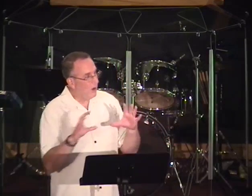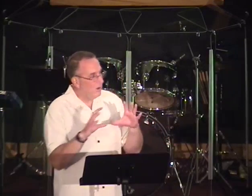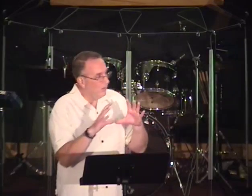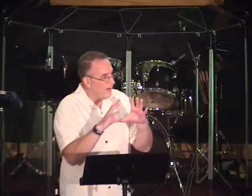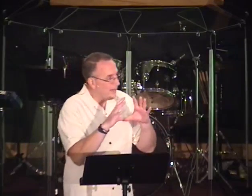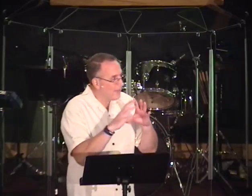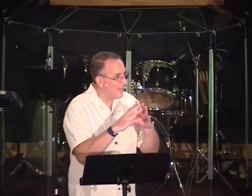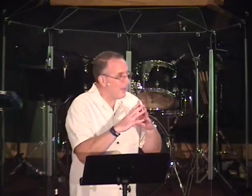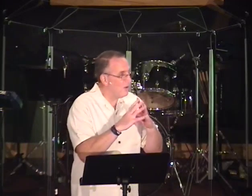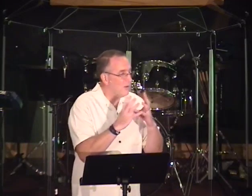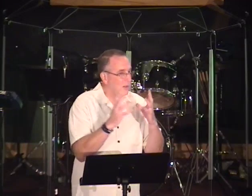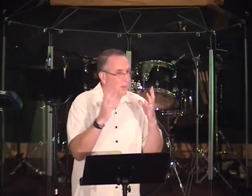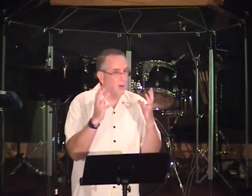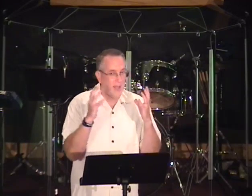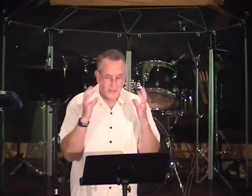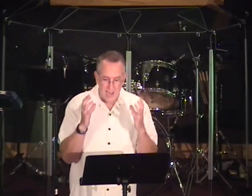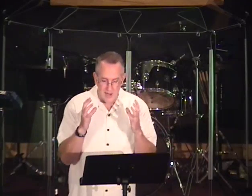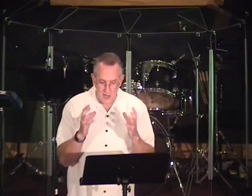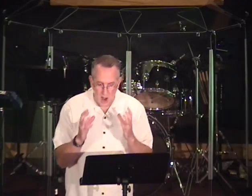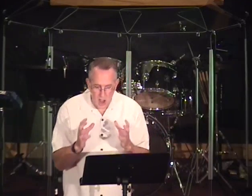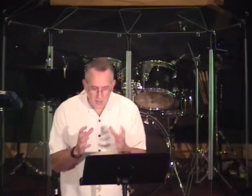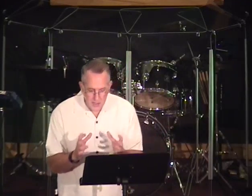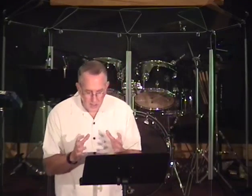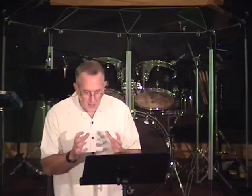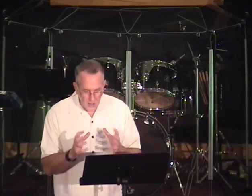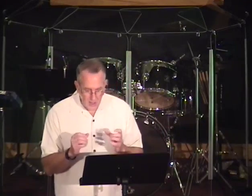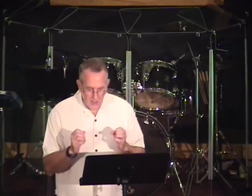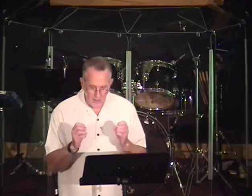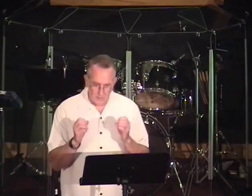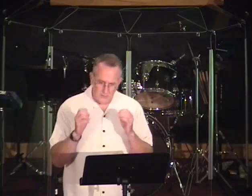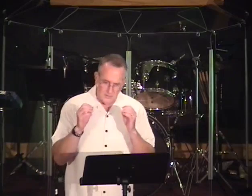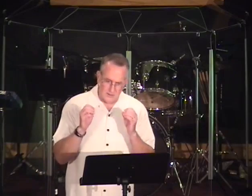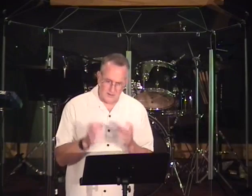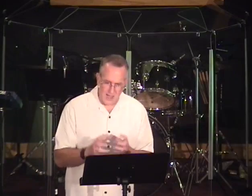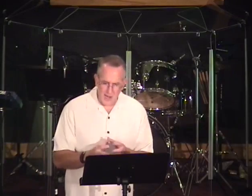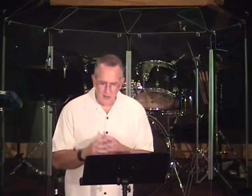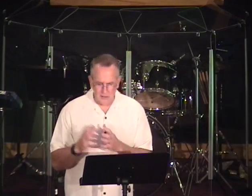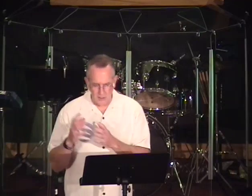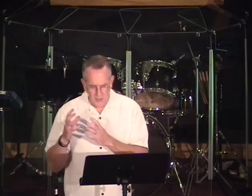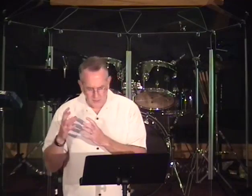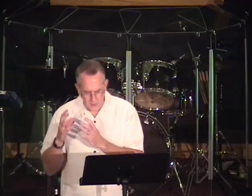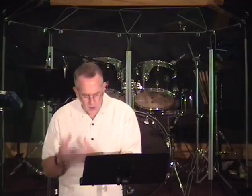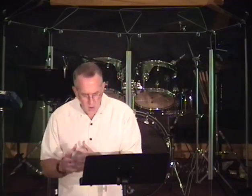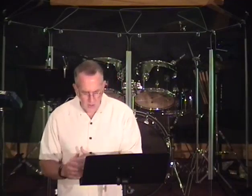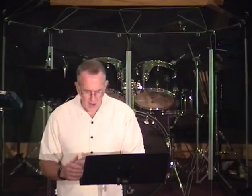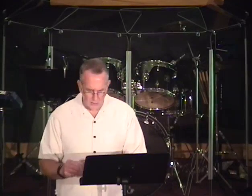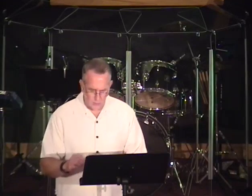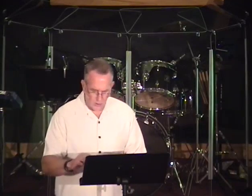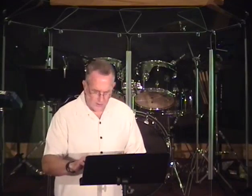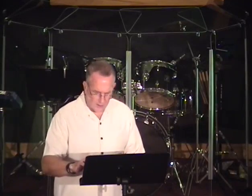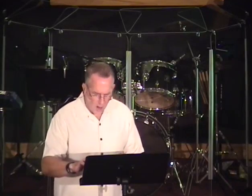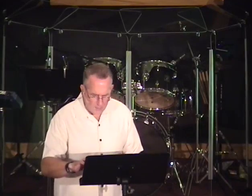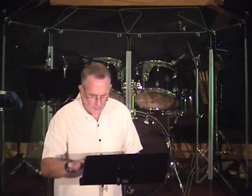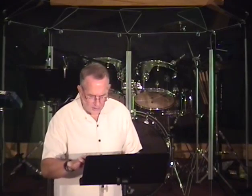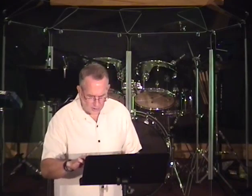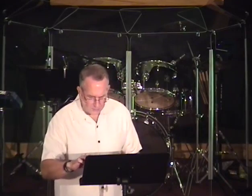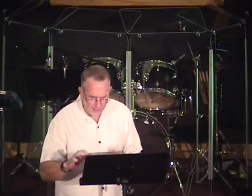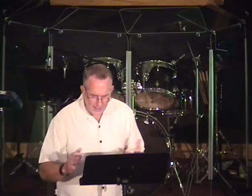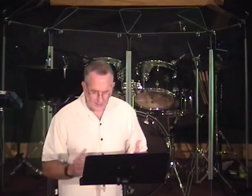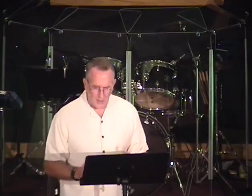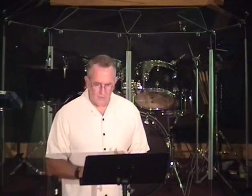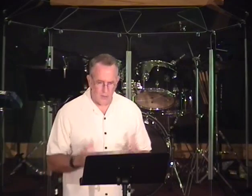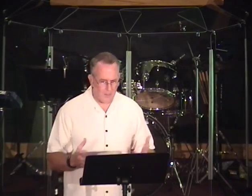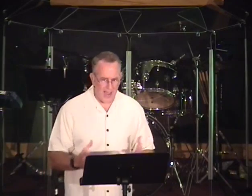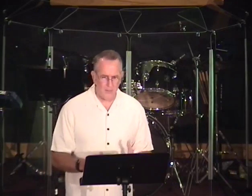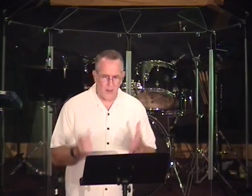But they all, when they got together, they realized they had a common desire to know God's word and a common